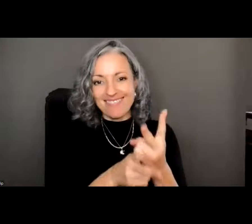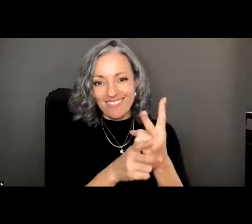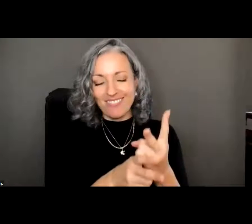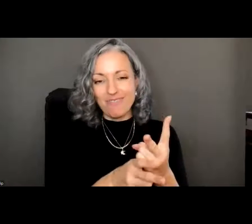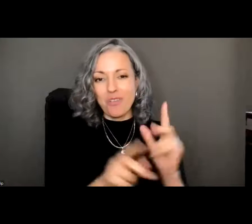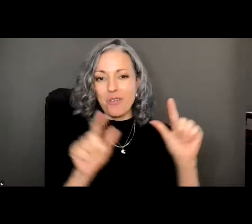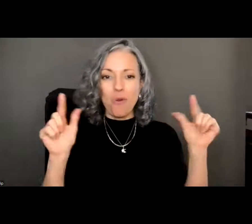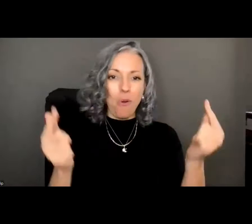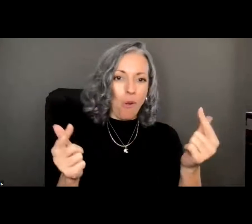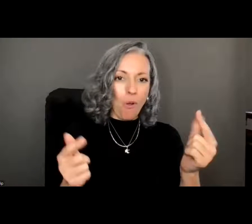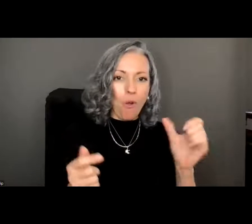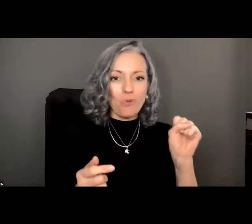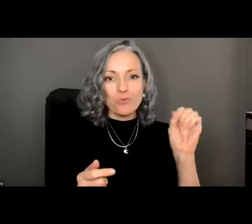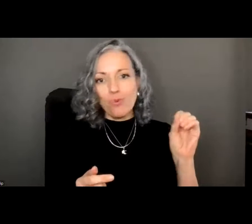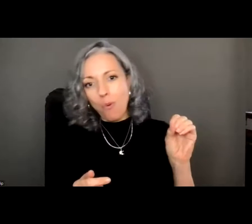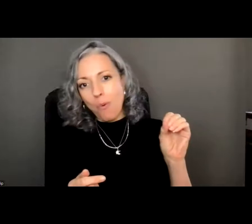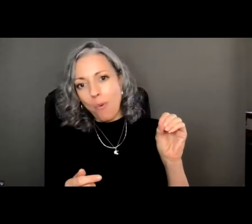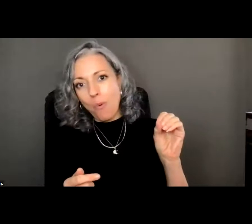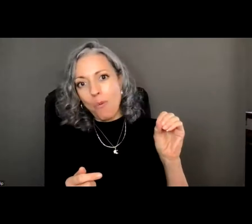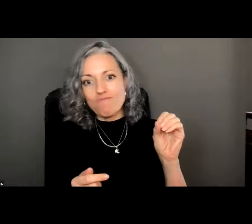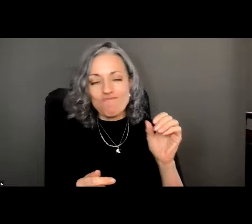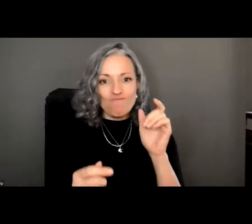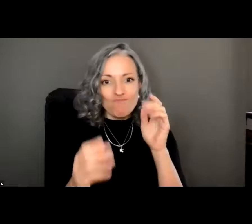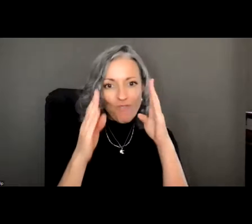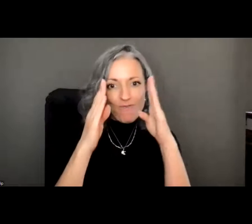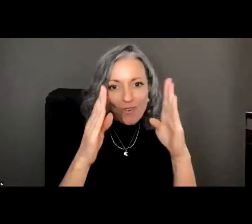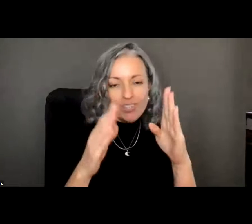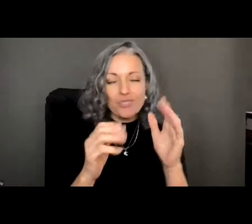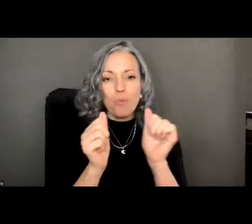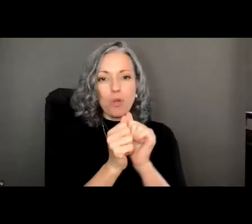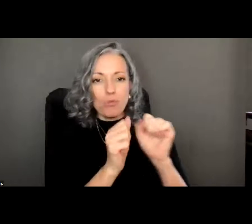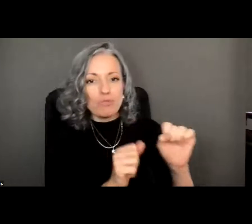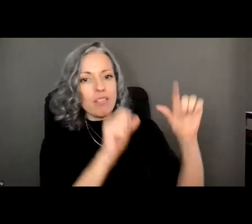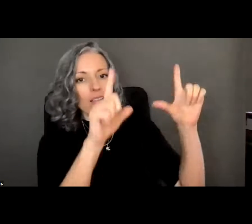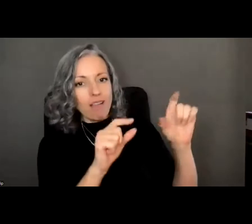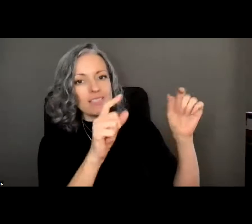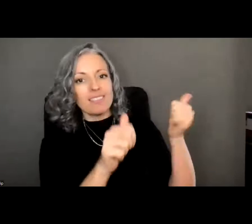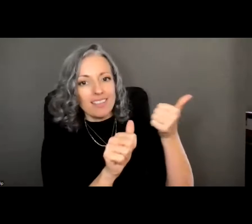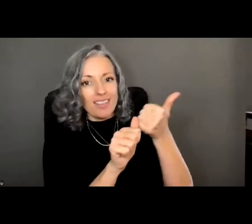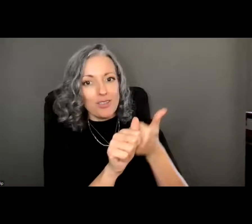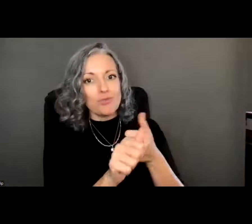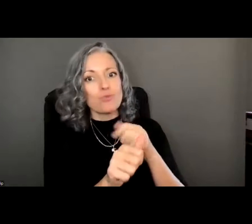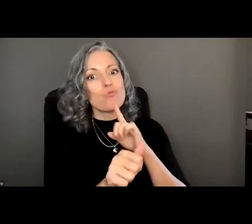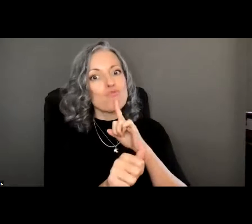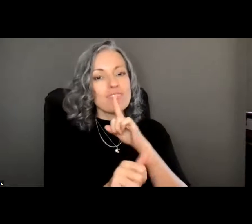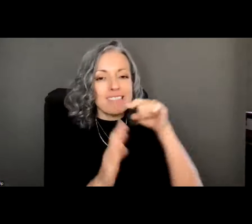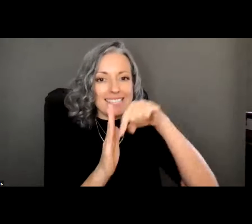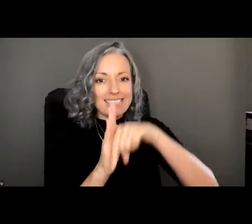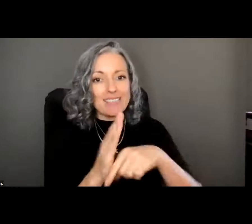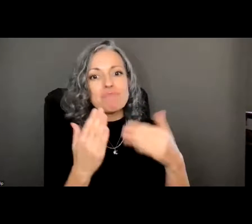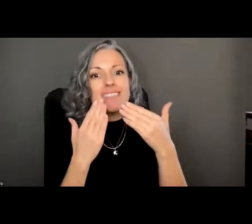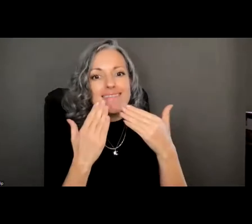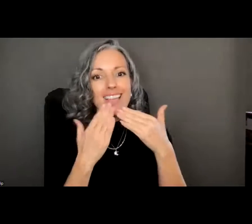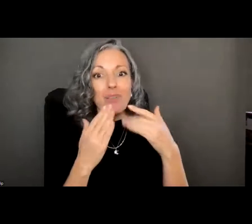were all so succinct with your slides, but they were, each one was so meaty. Thank you very much. I took